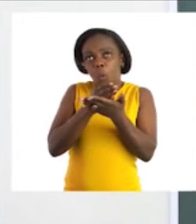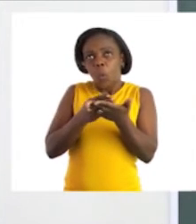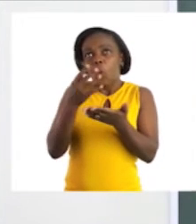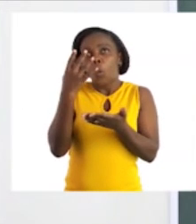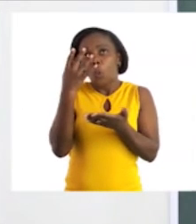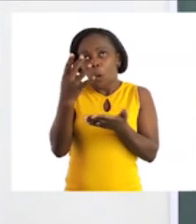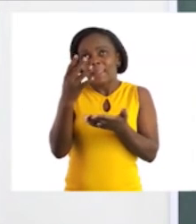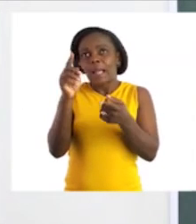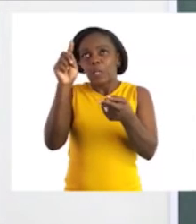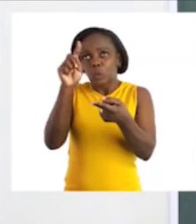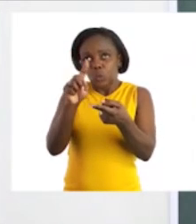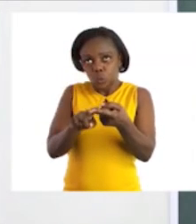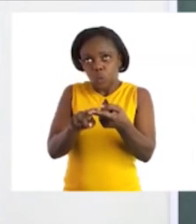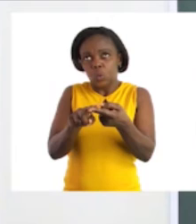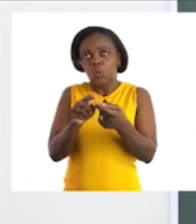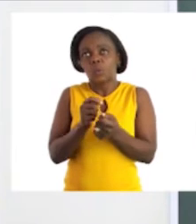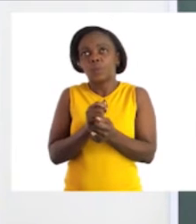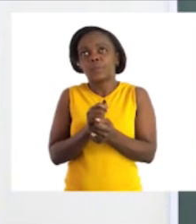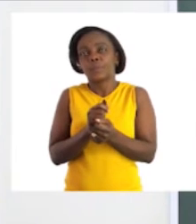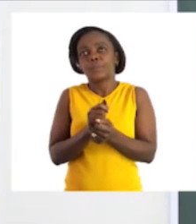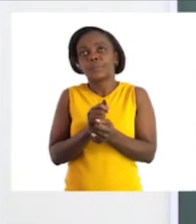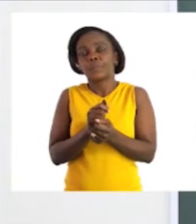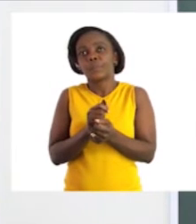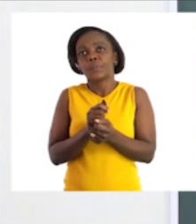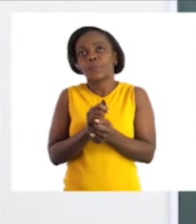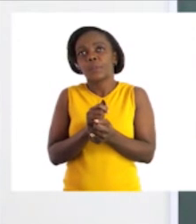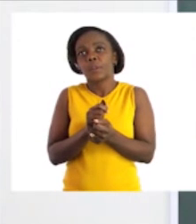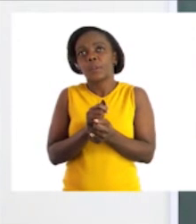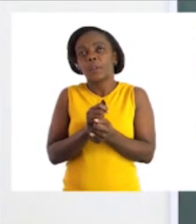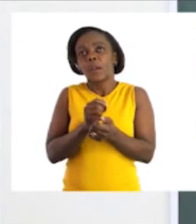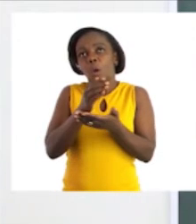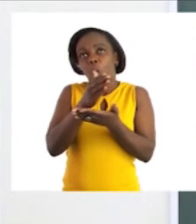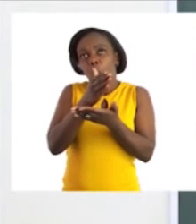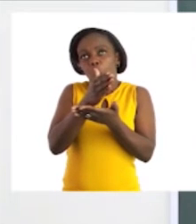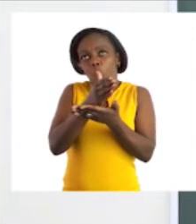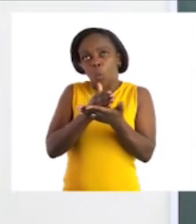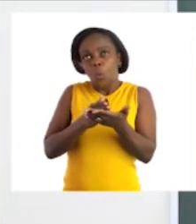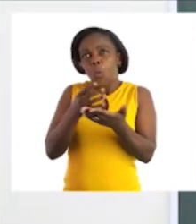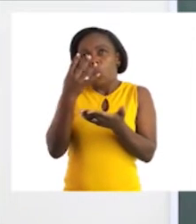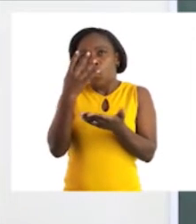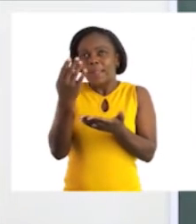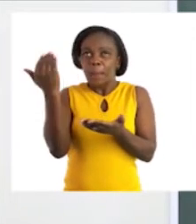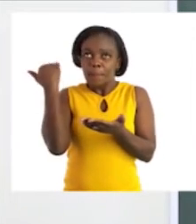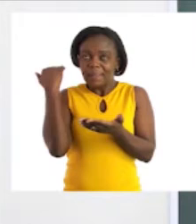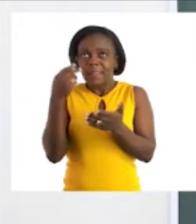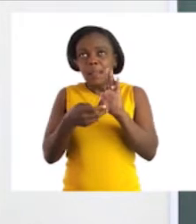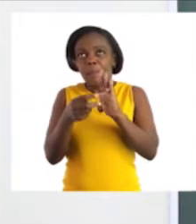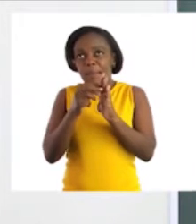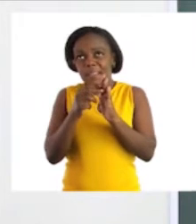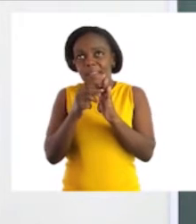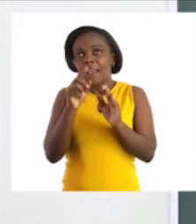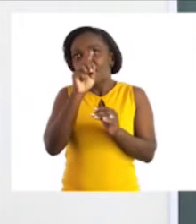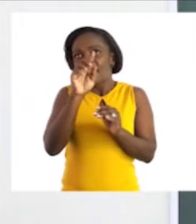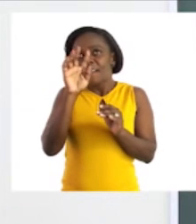the o'clock. Quarter past means 15 minutes past. Then, all right,